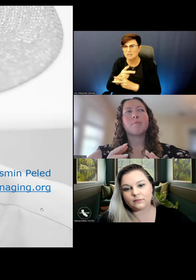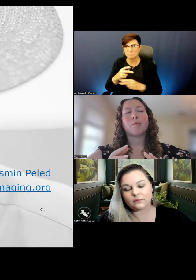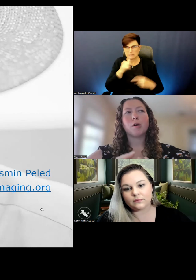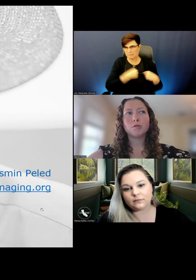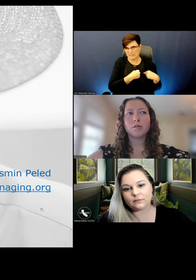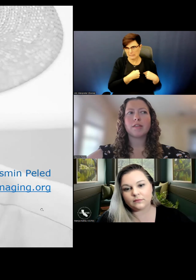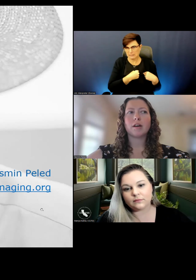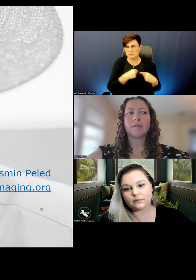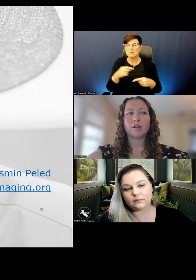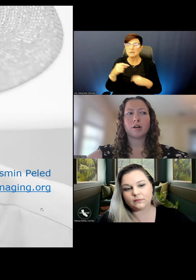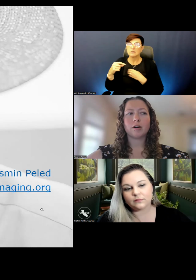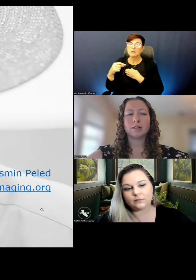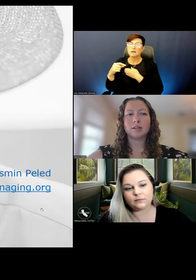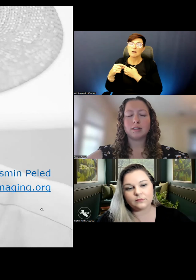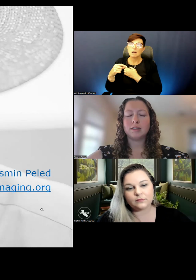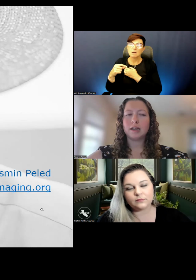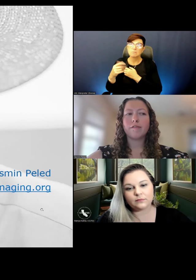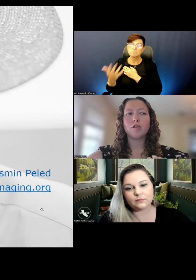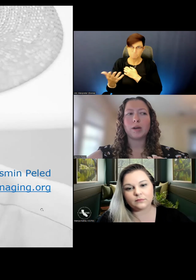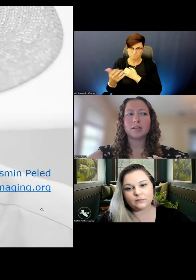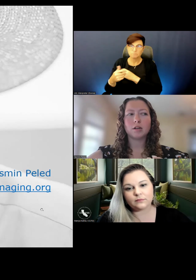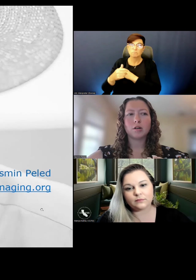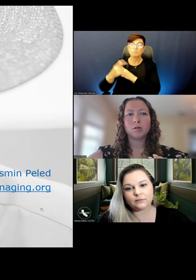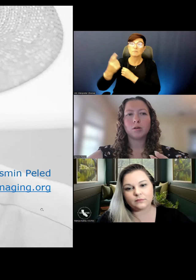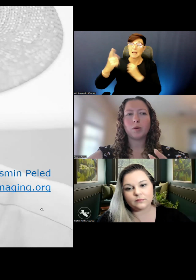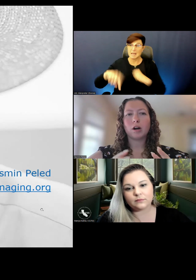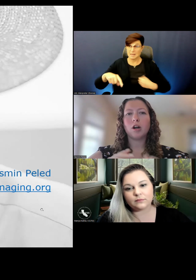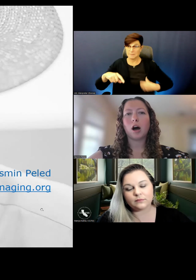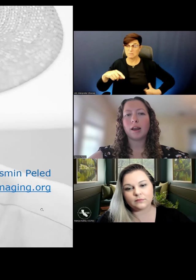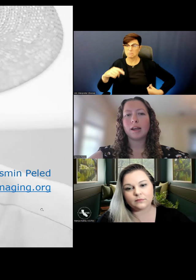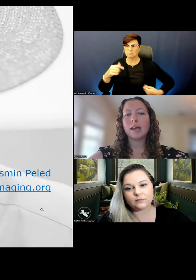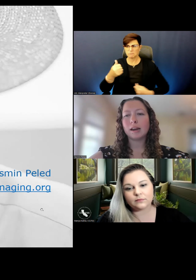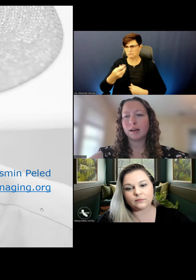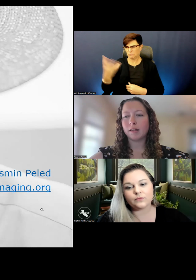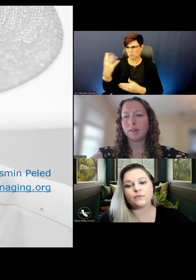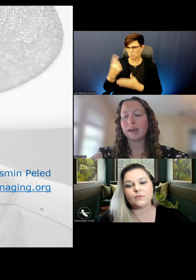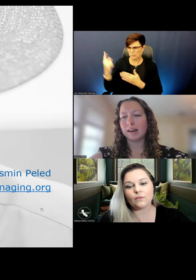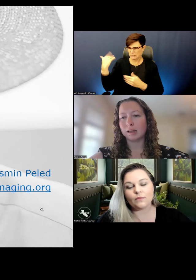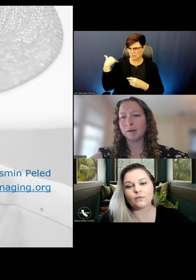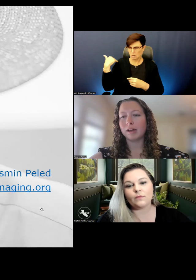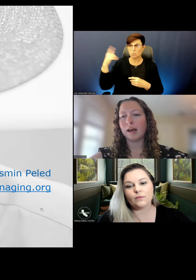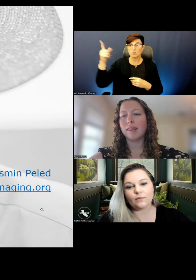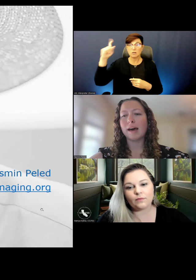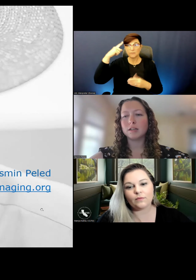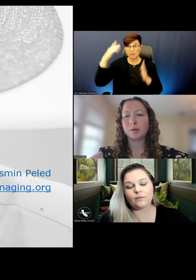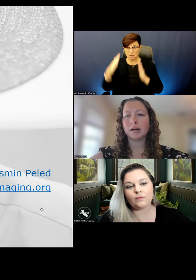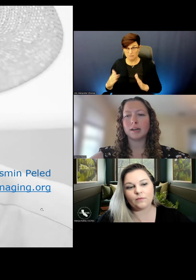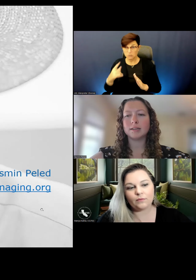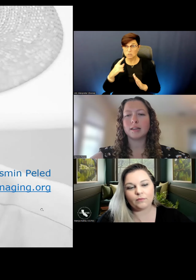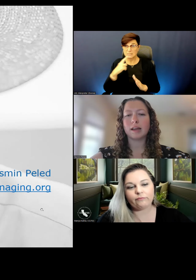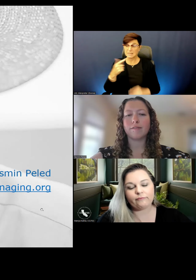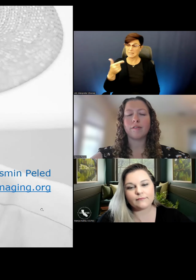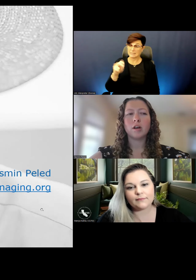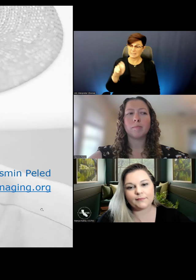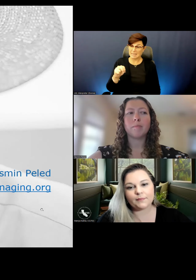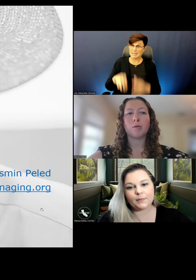In the proposal that the governor did a few weeks ago, we are not hitting the GAN limit, and that is because